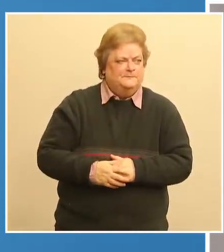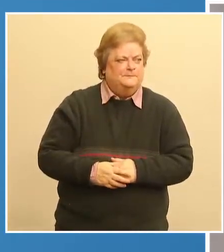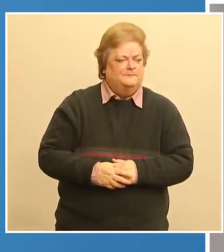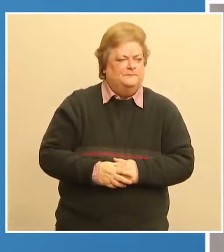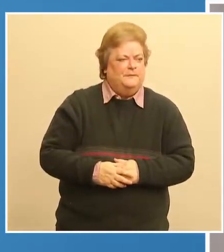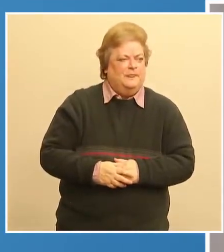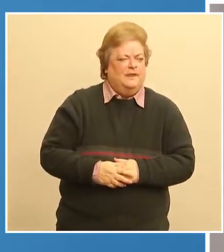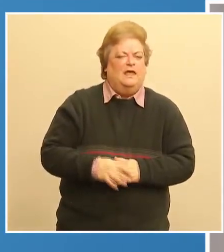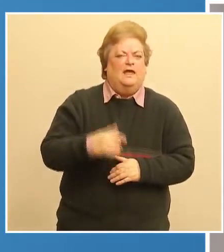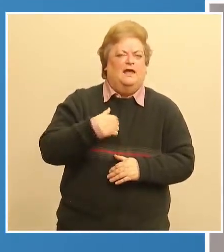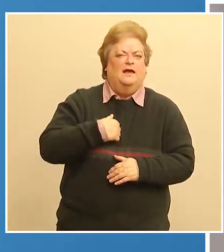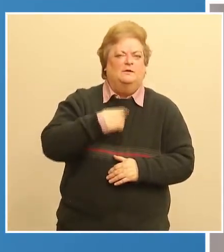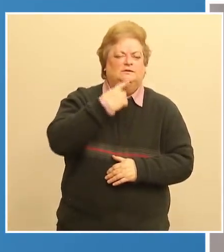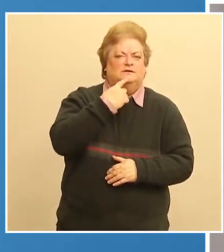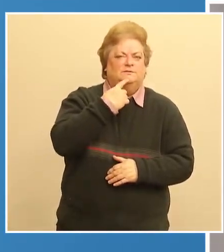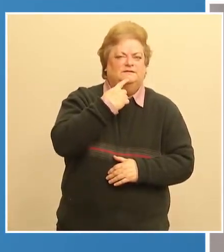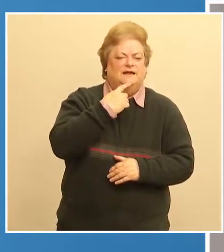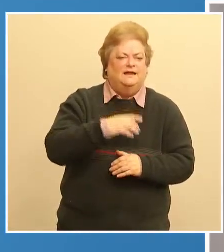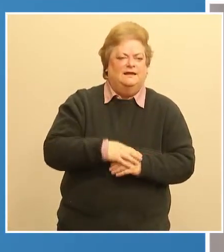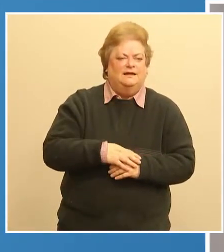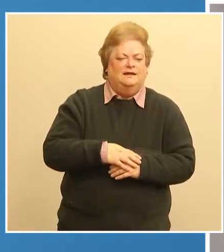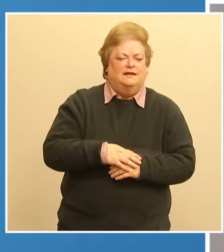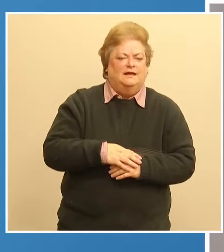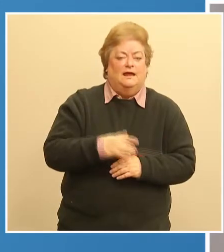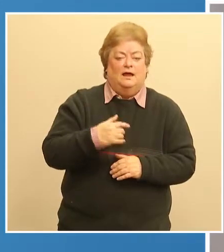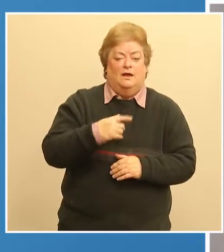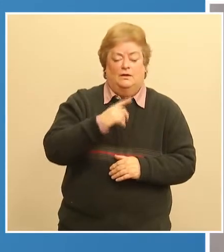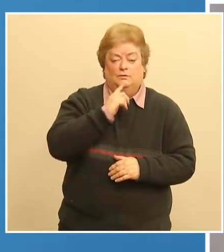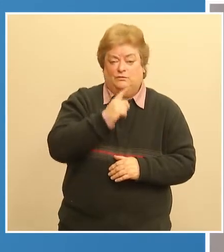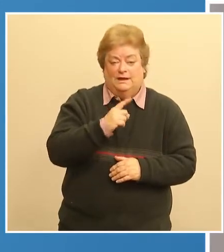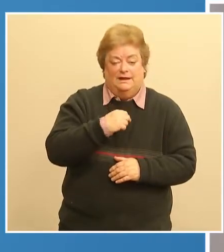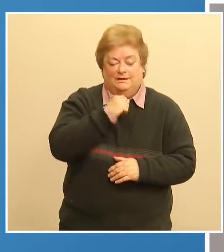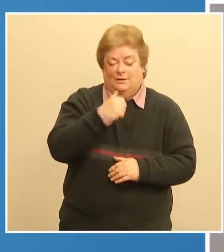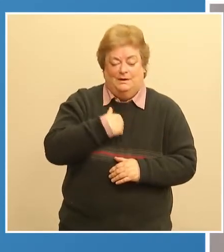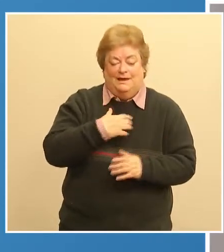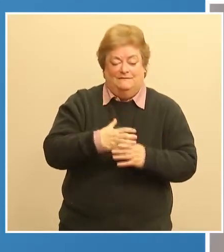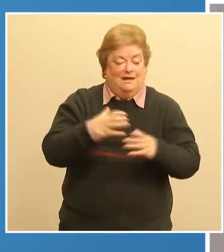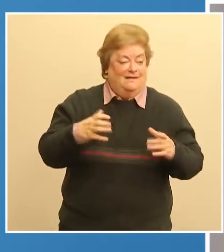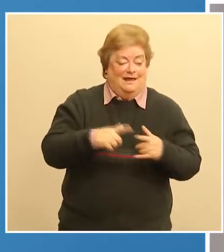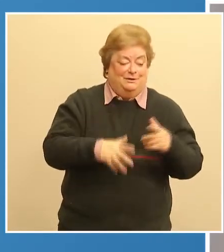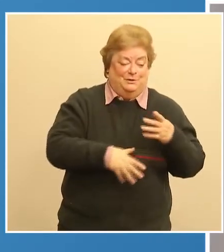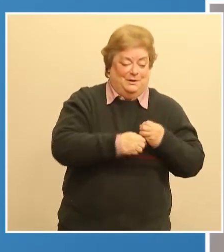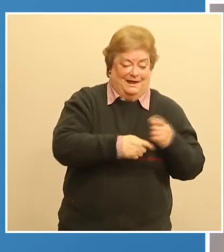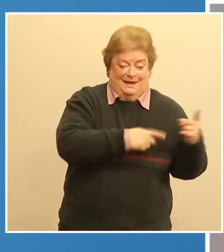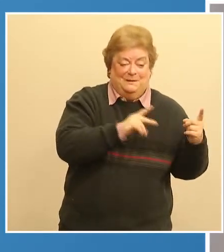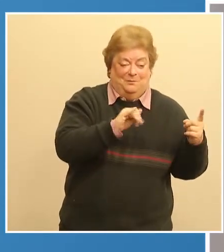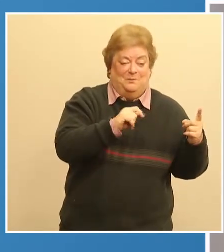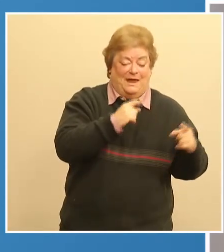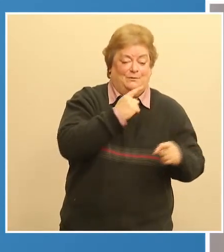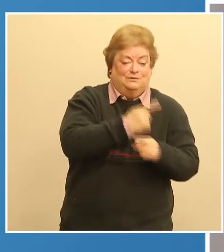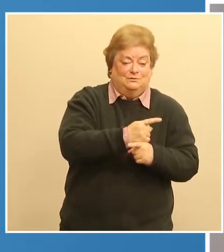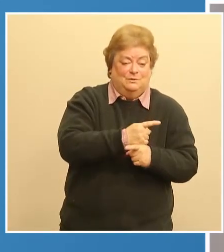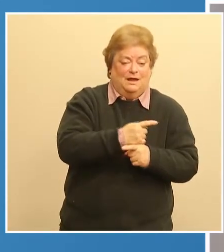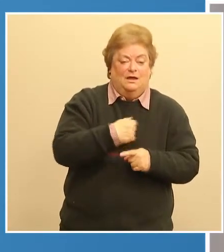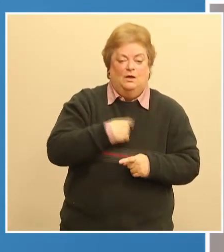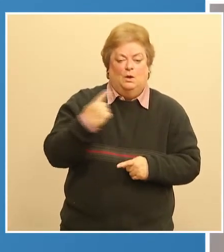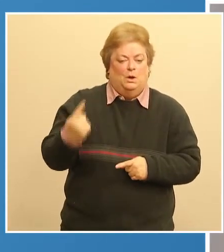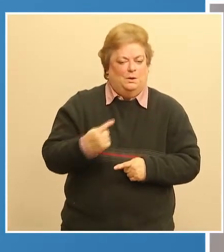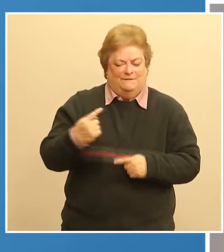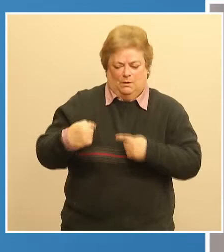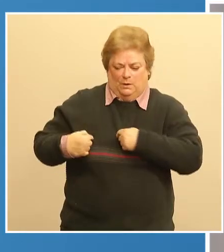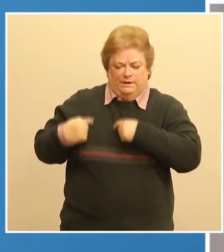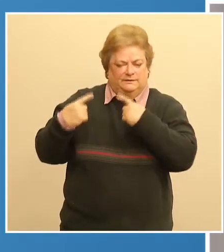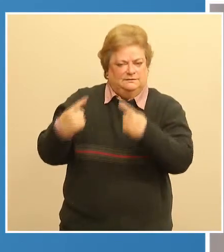So as I was saying, as I was walking up here, is I don't have a whole lot to add. That's exactly right. We've always been including the University